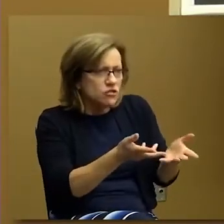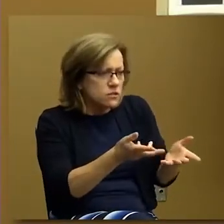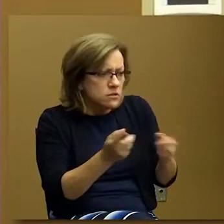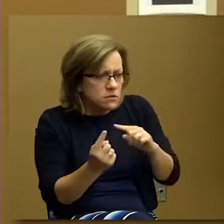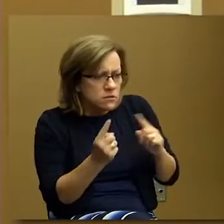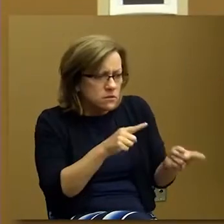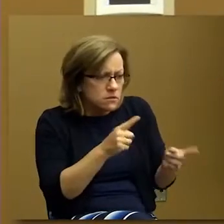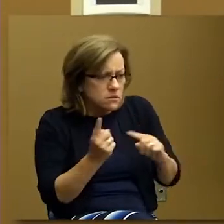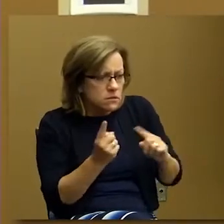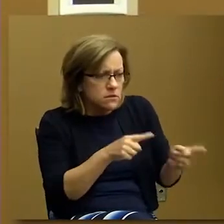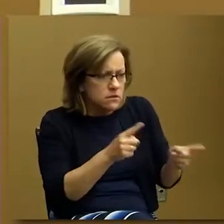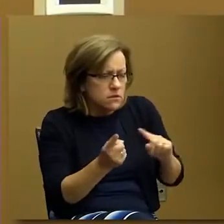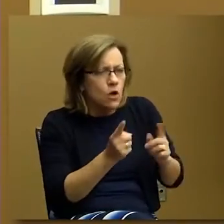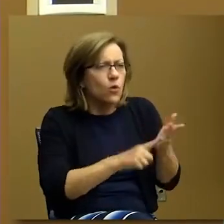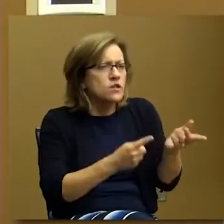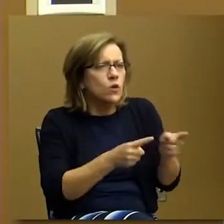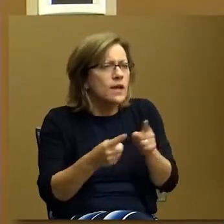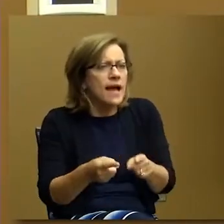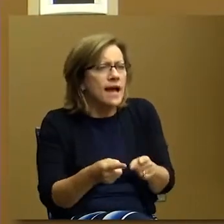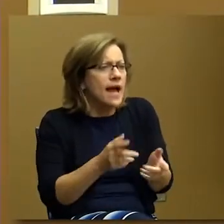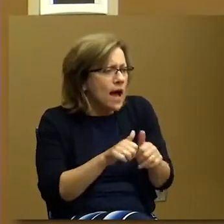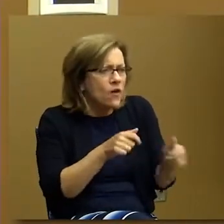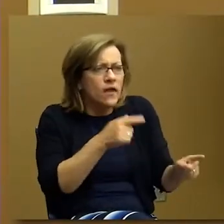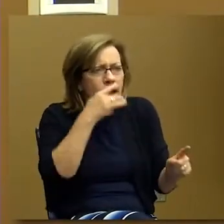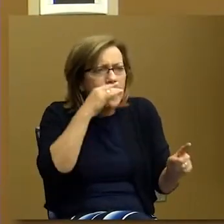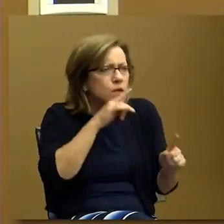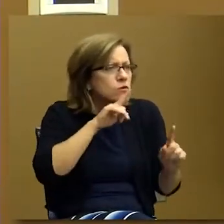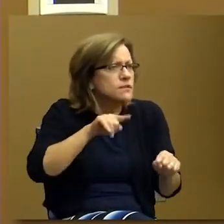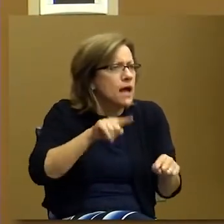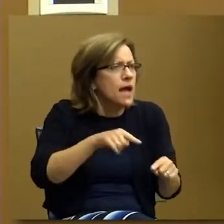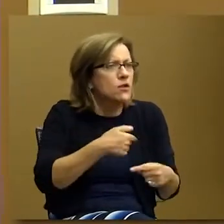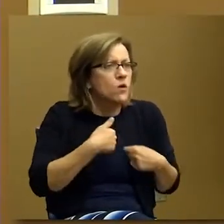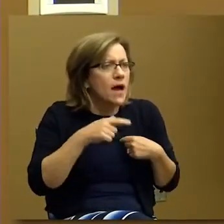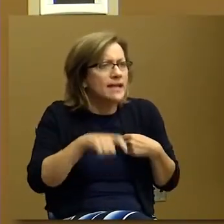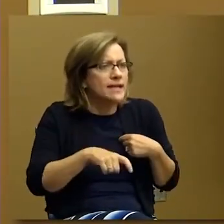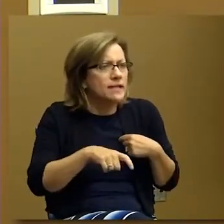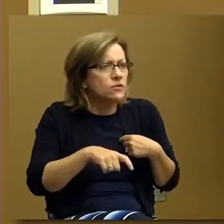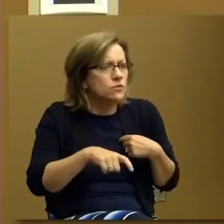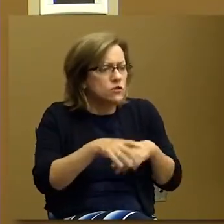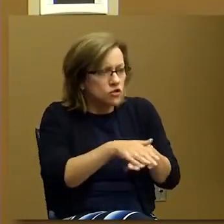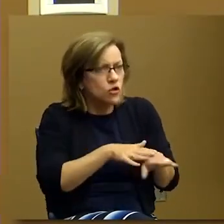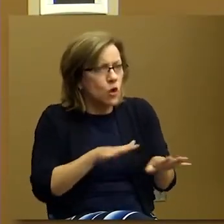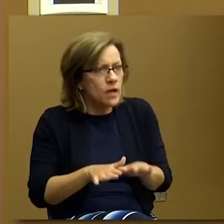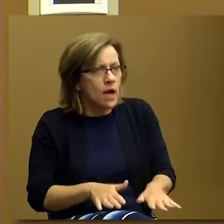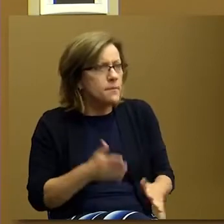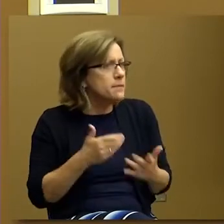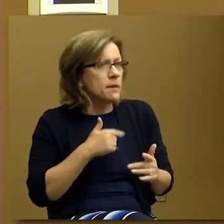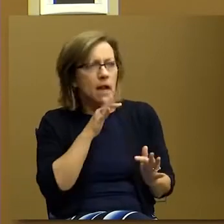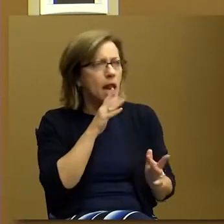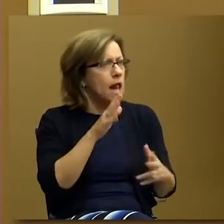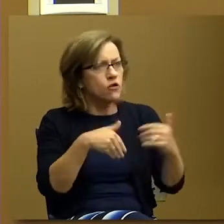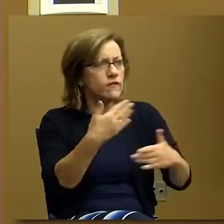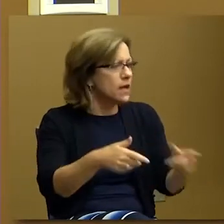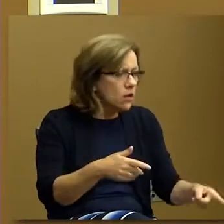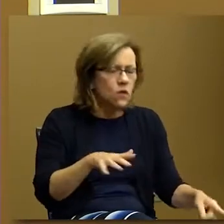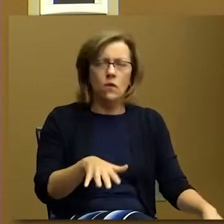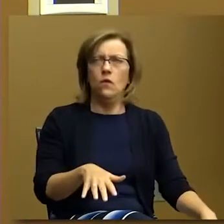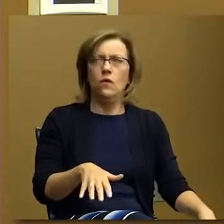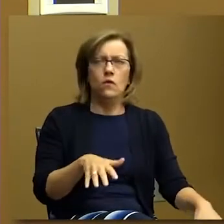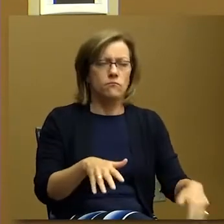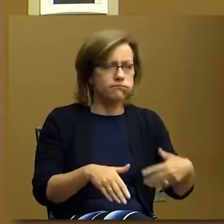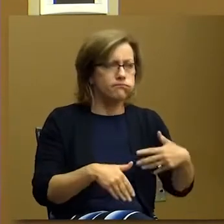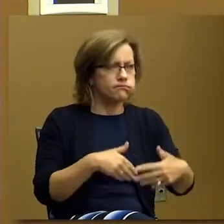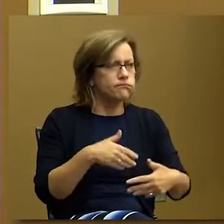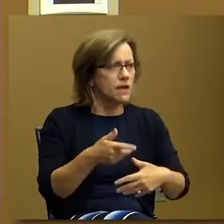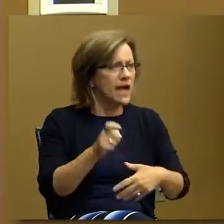what is going on. How is this kid responding? Do I need to slow it down? Do I need